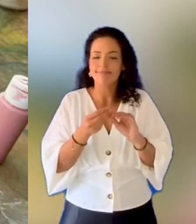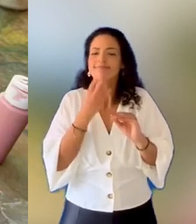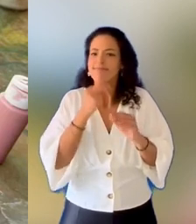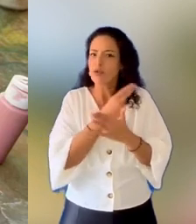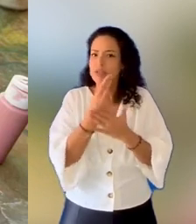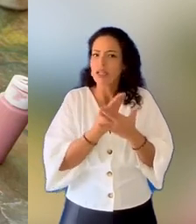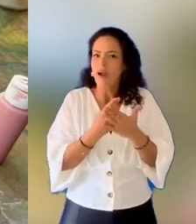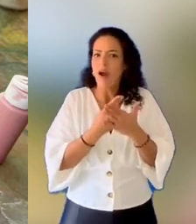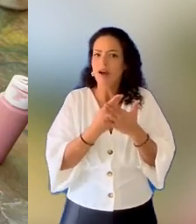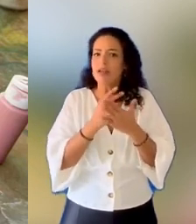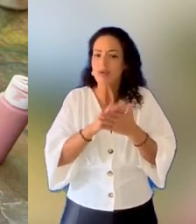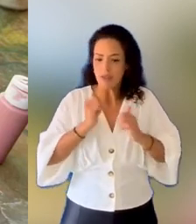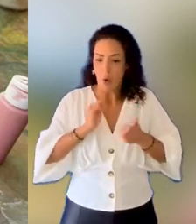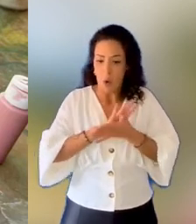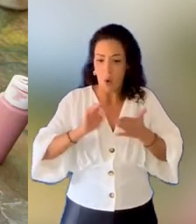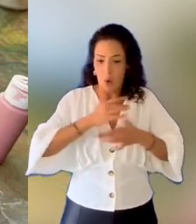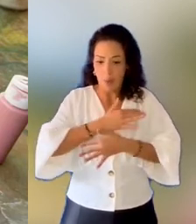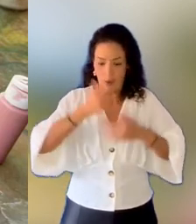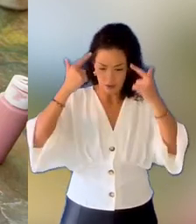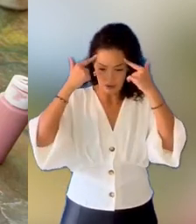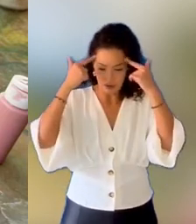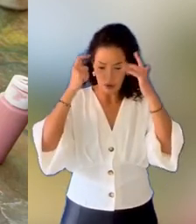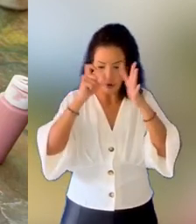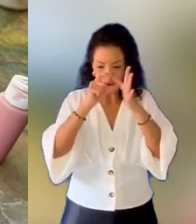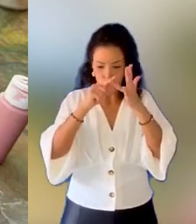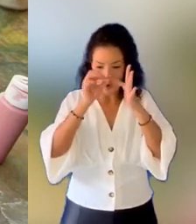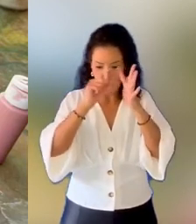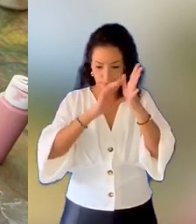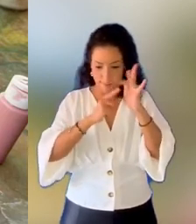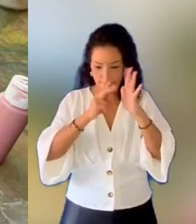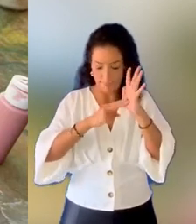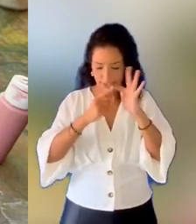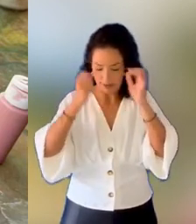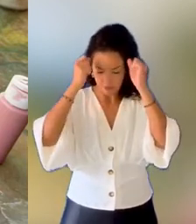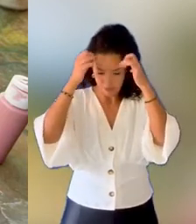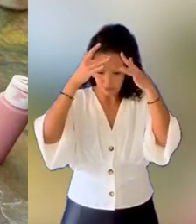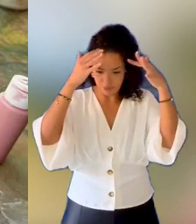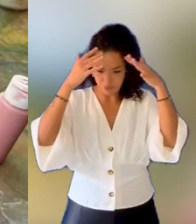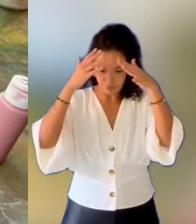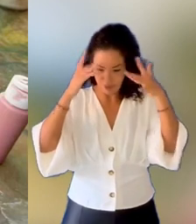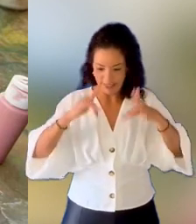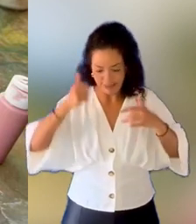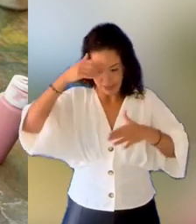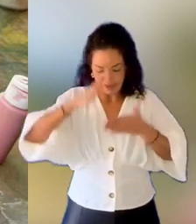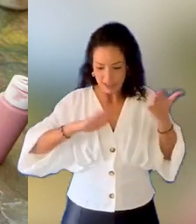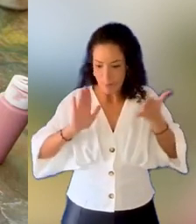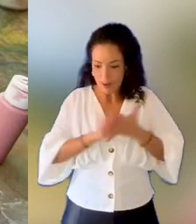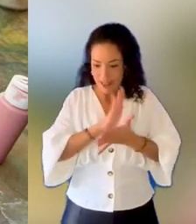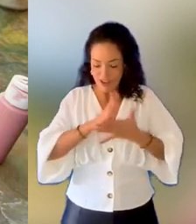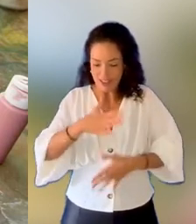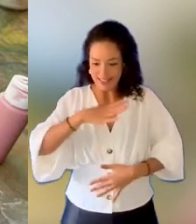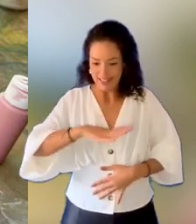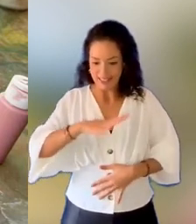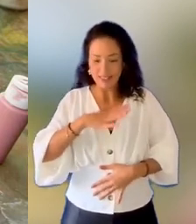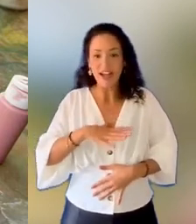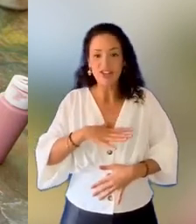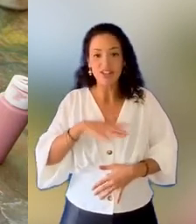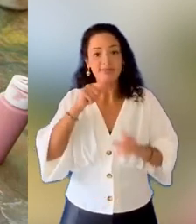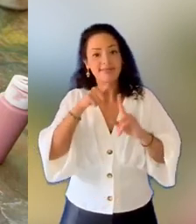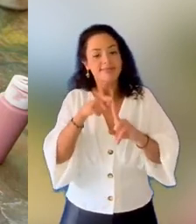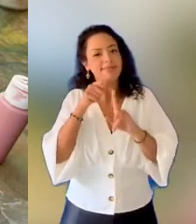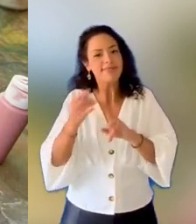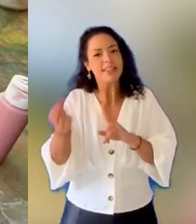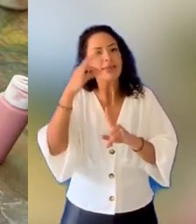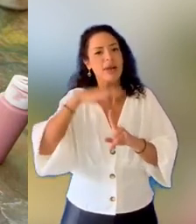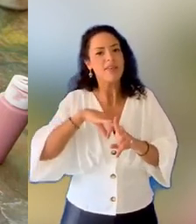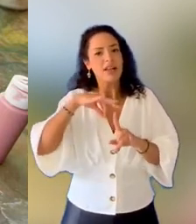is known to release dopamine, allowing someone to feel pleasure, satisfaction, and motivation. Notwithstanding the benefits that may be derived from the chance to connect